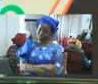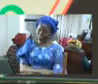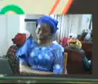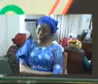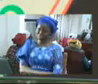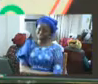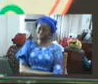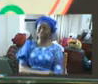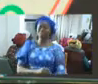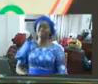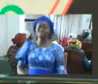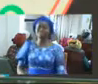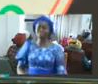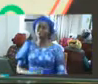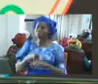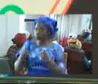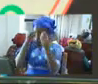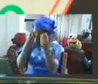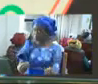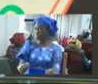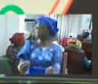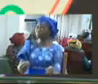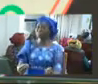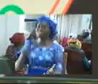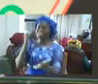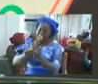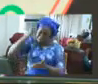careless. Do you say amen to that?